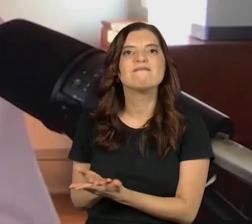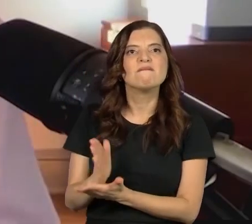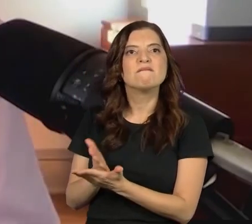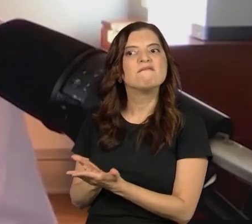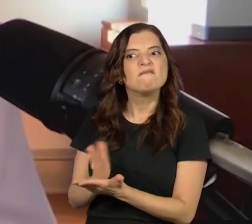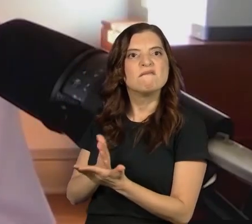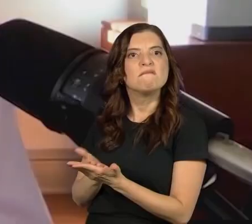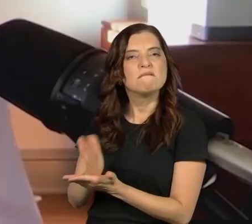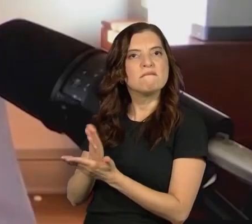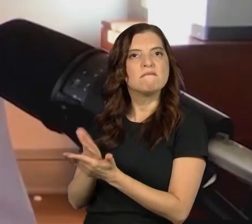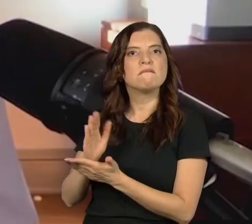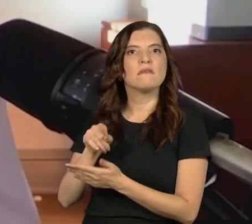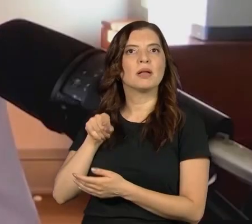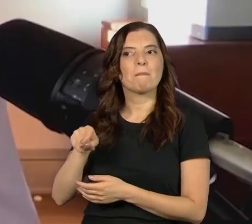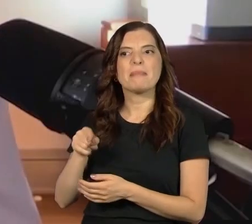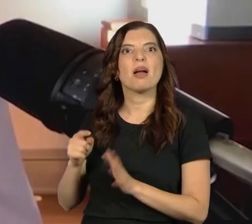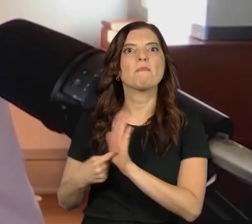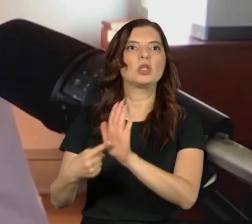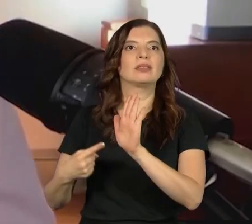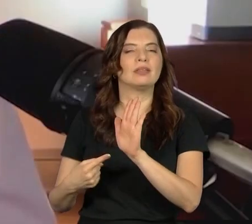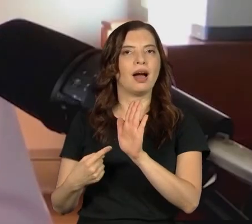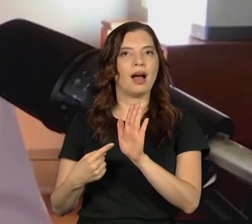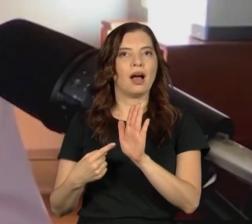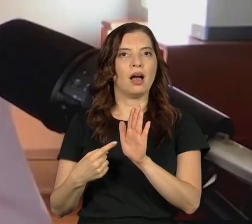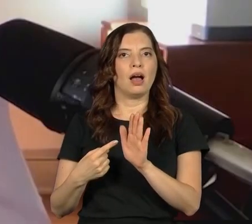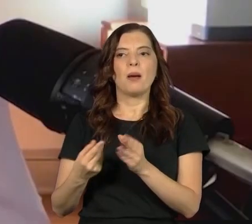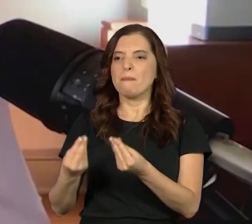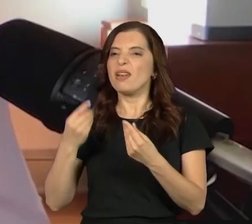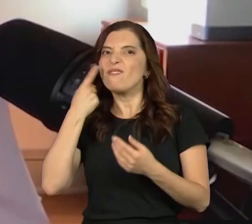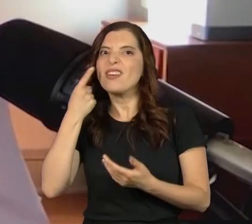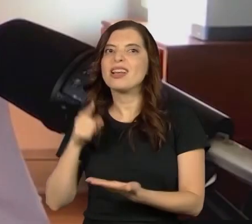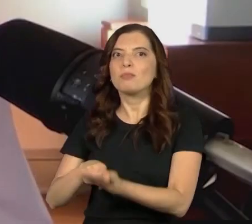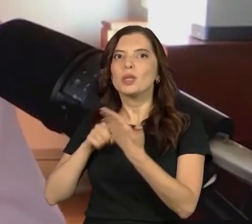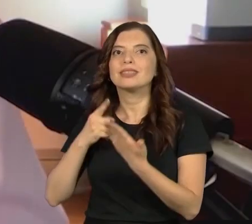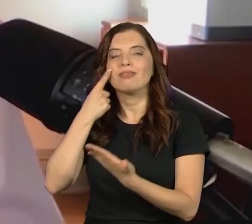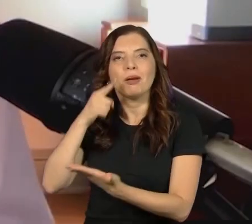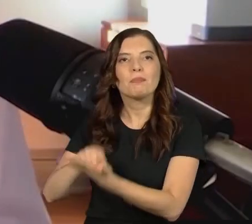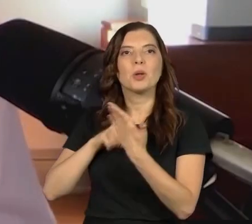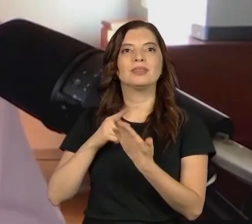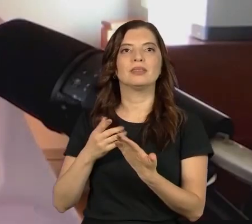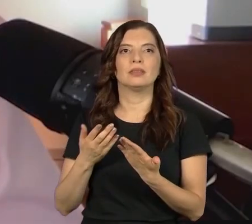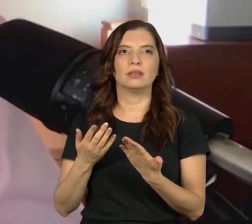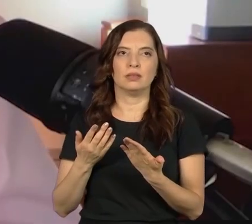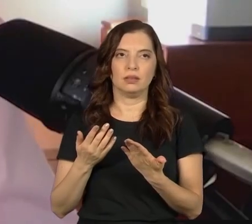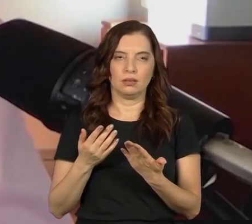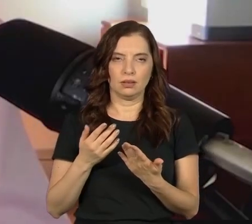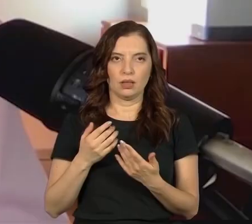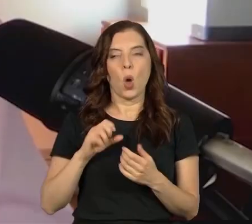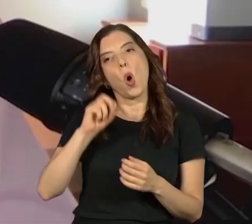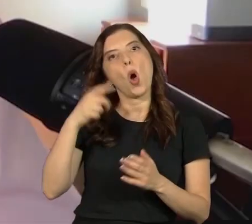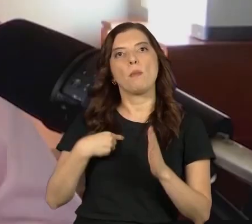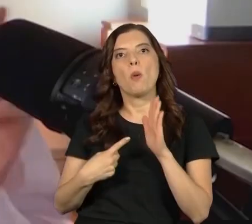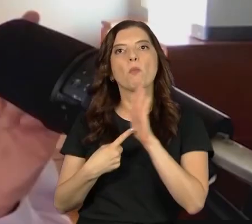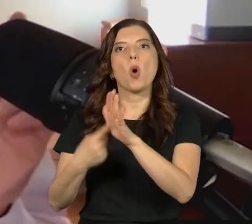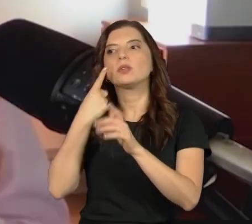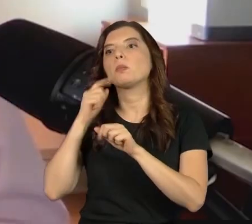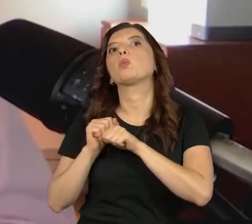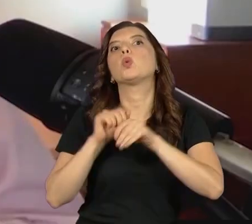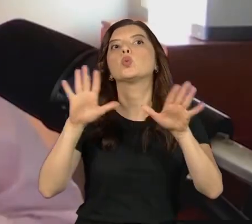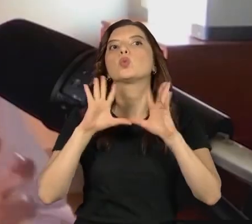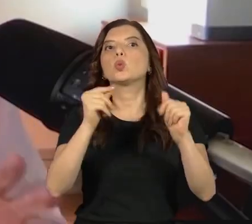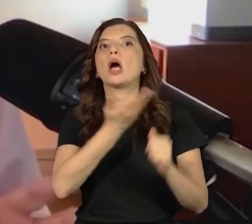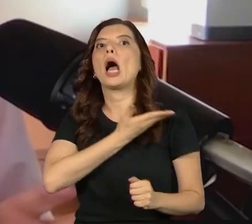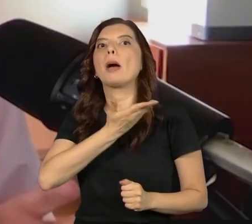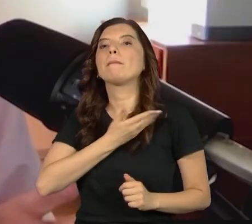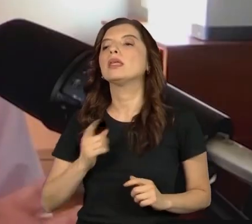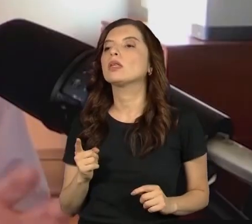based somewhere around the world. And they say, give me this amount of money or I will show your photo to all of your friends because